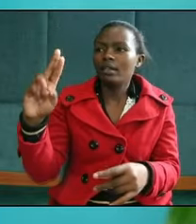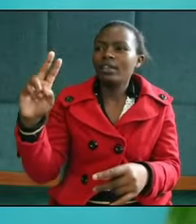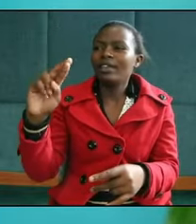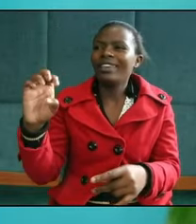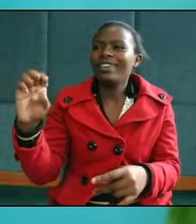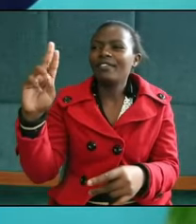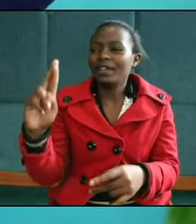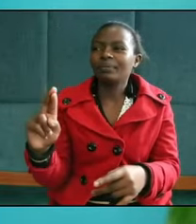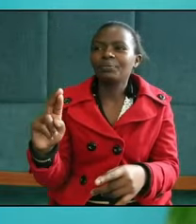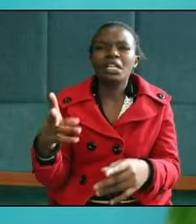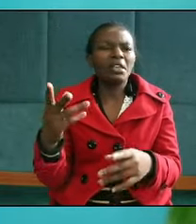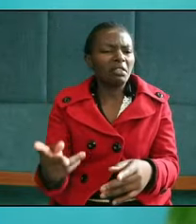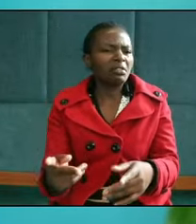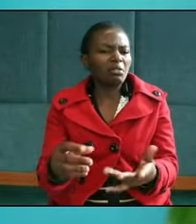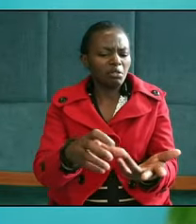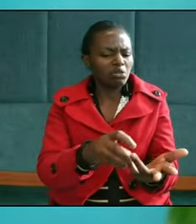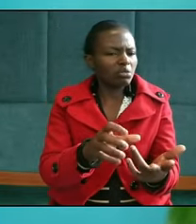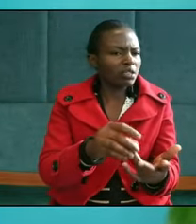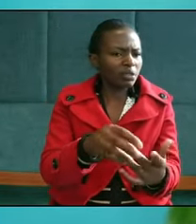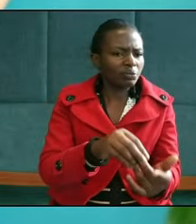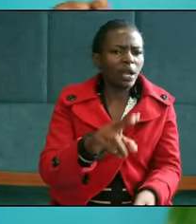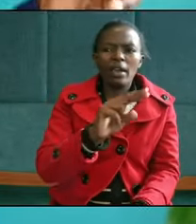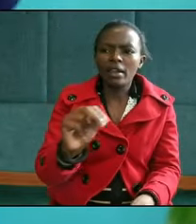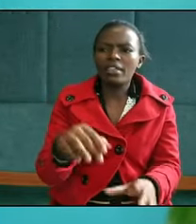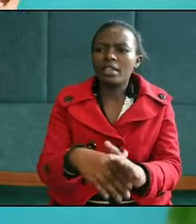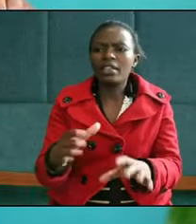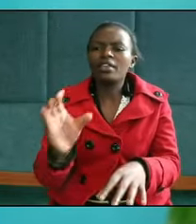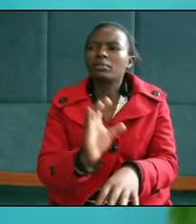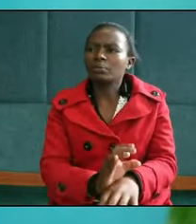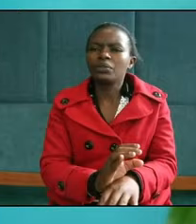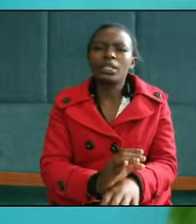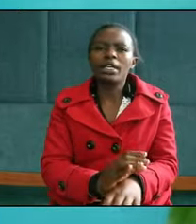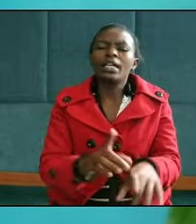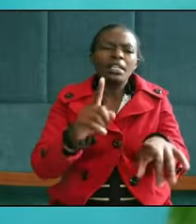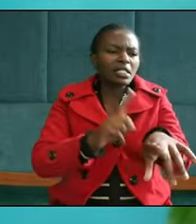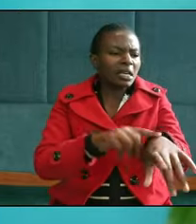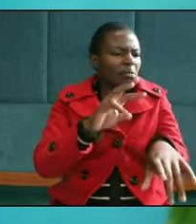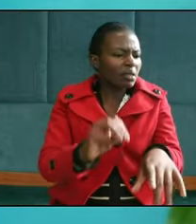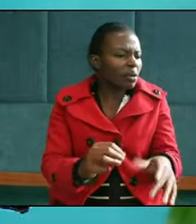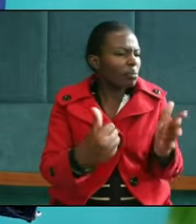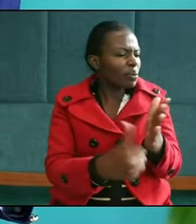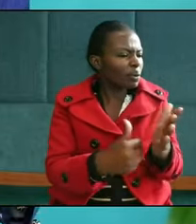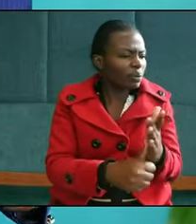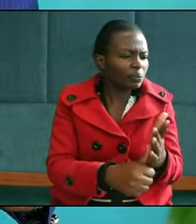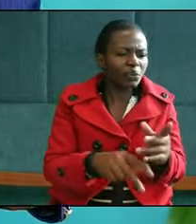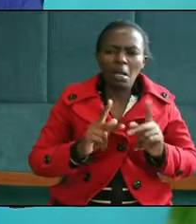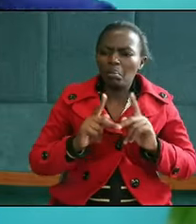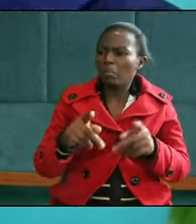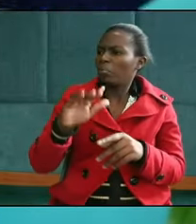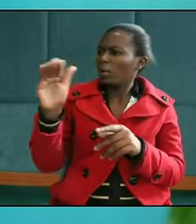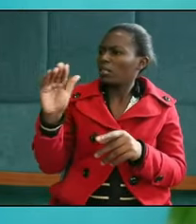Rarely are they chosen anything in the church. Even if they are in a problem, you hear people asking, who is that? You